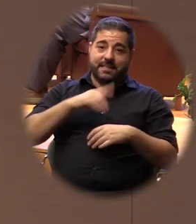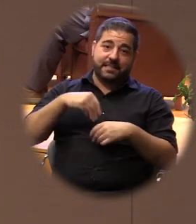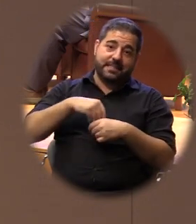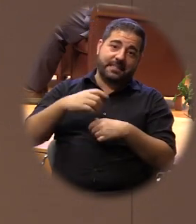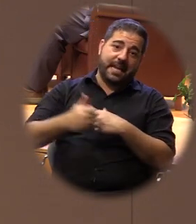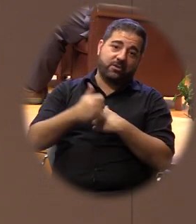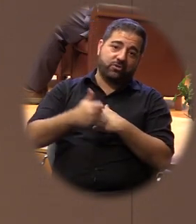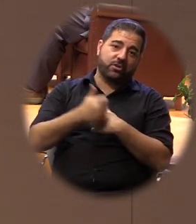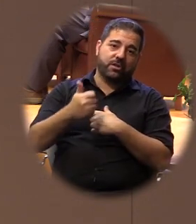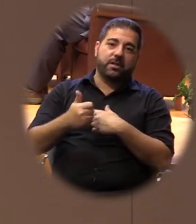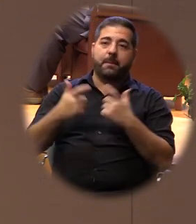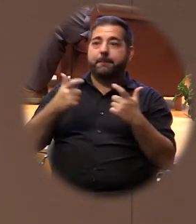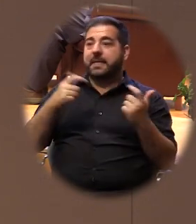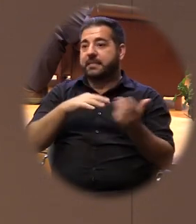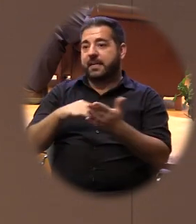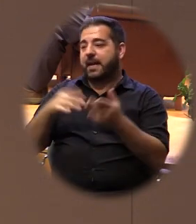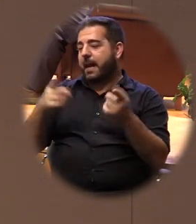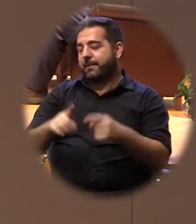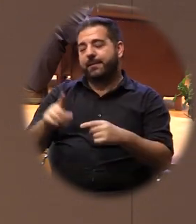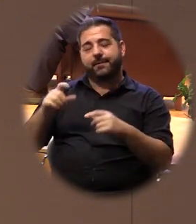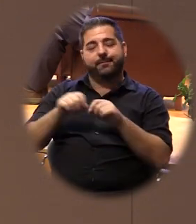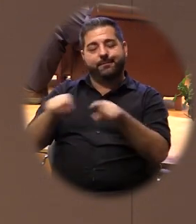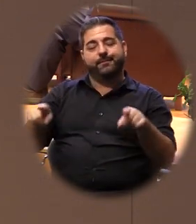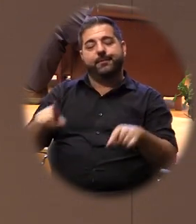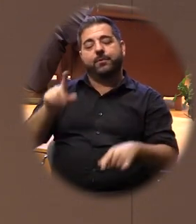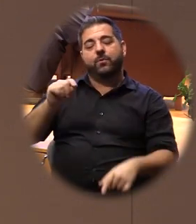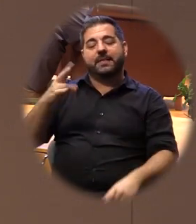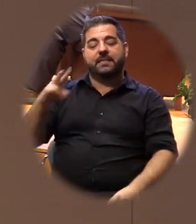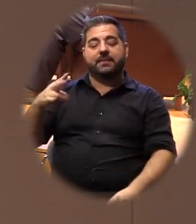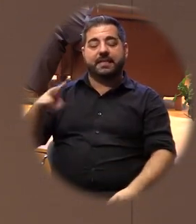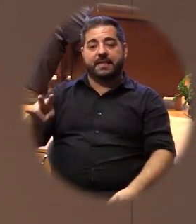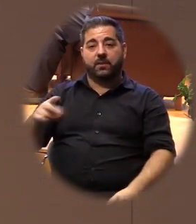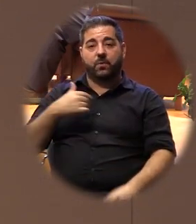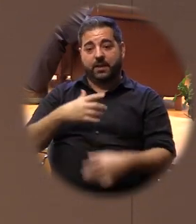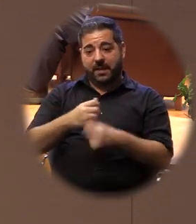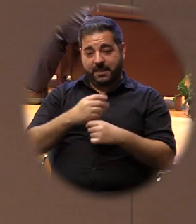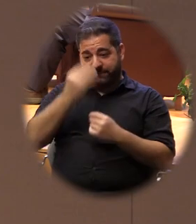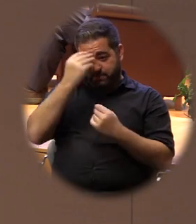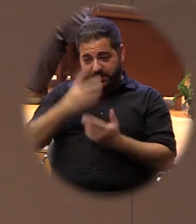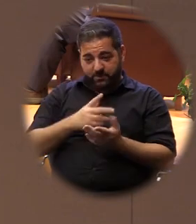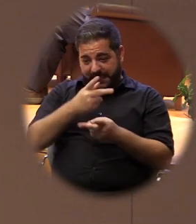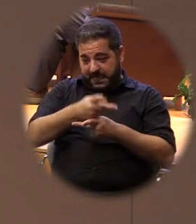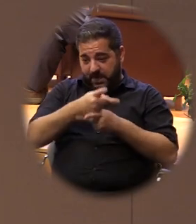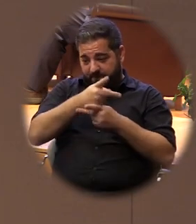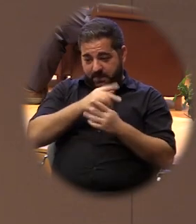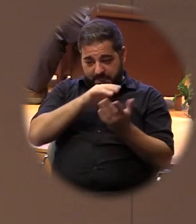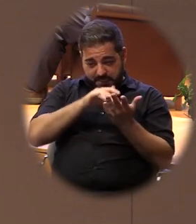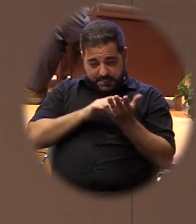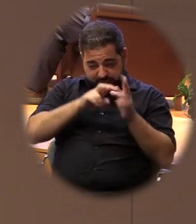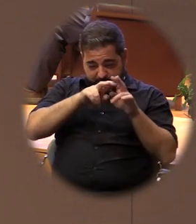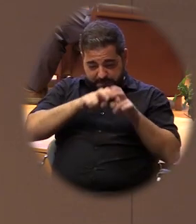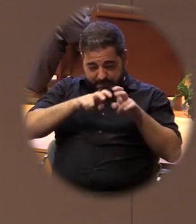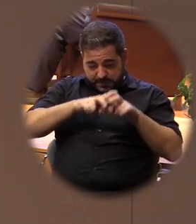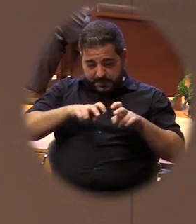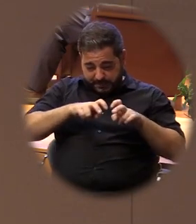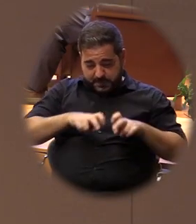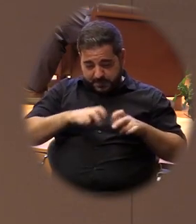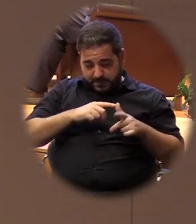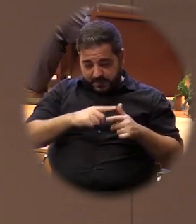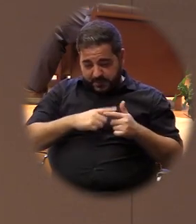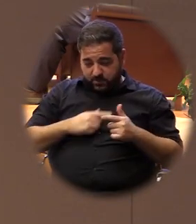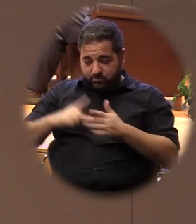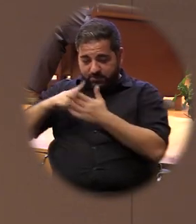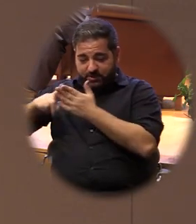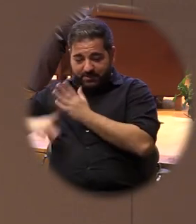a large study came out about this in 2017. We got the data, we carefully took it apart, and then the researchers